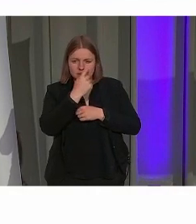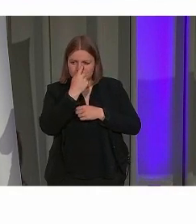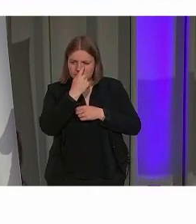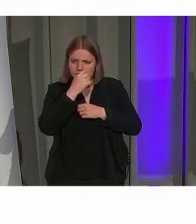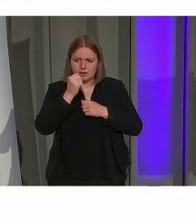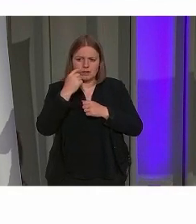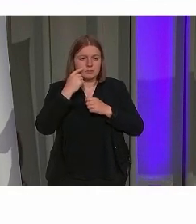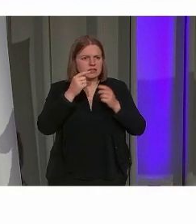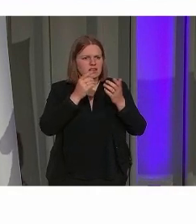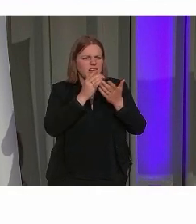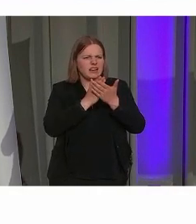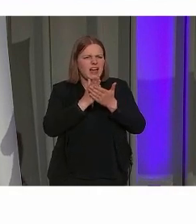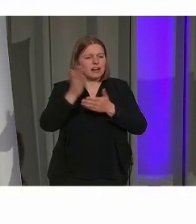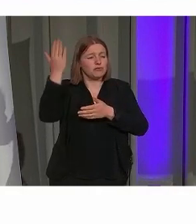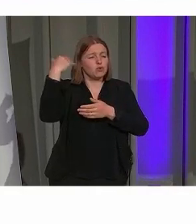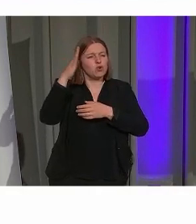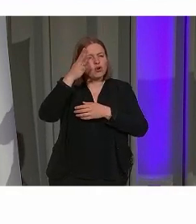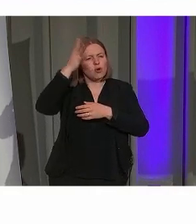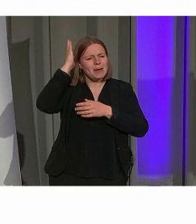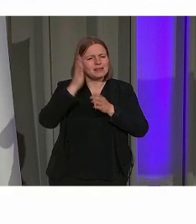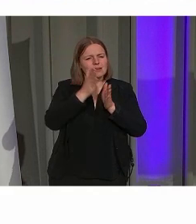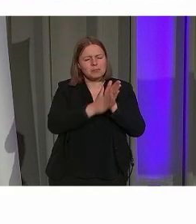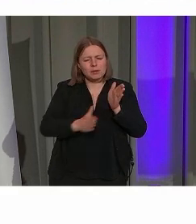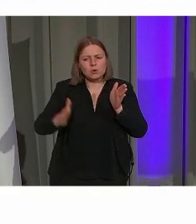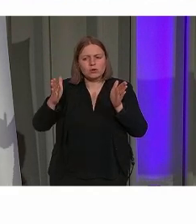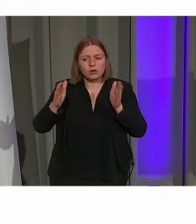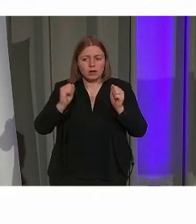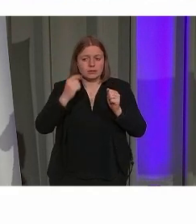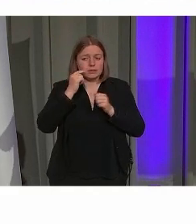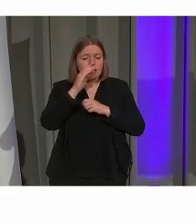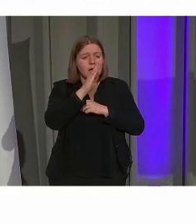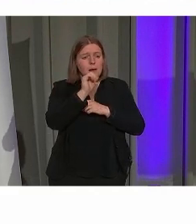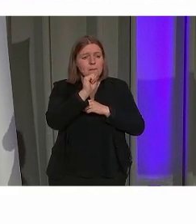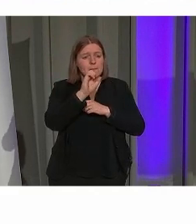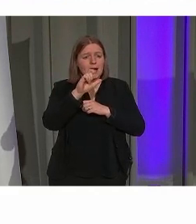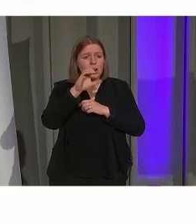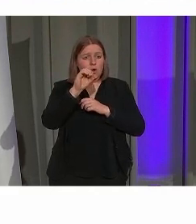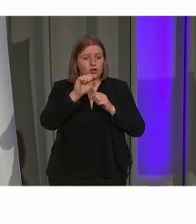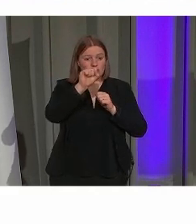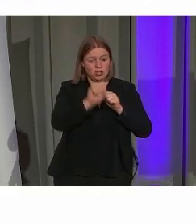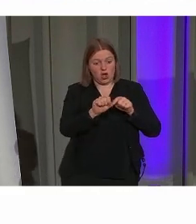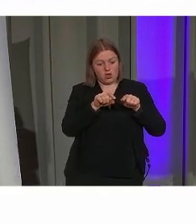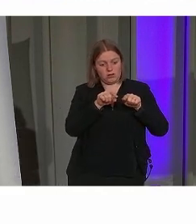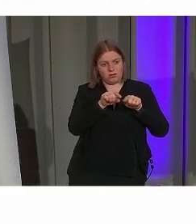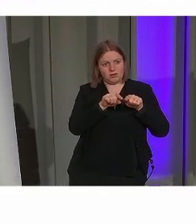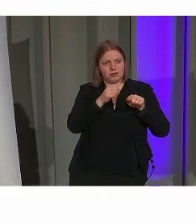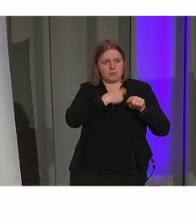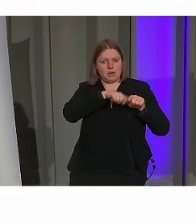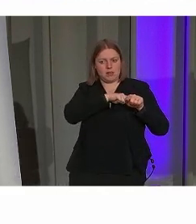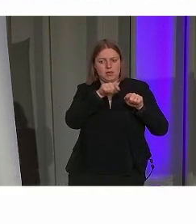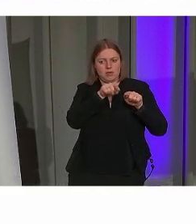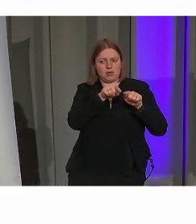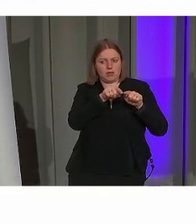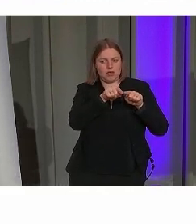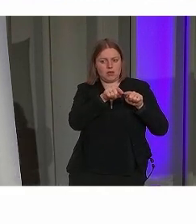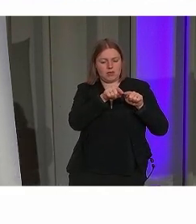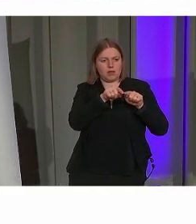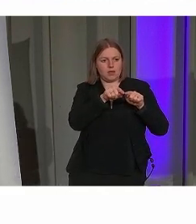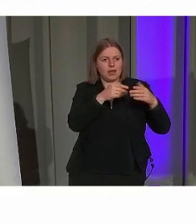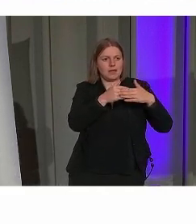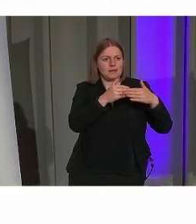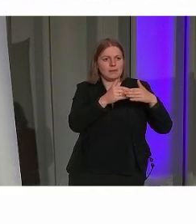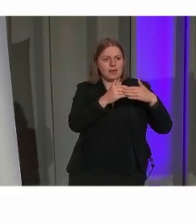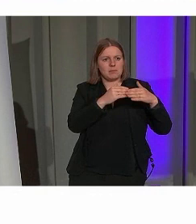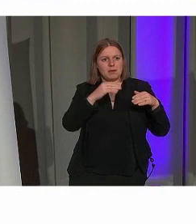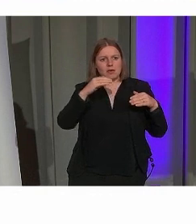Roman times, we see that Baelo is in the south of Spain, near of